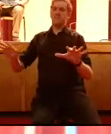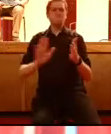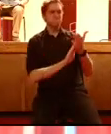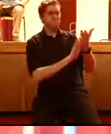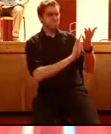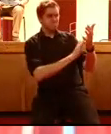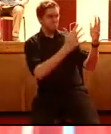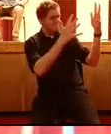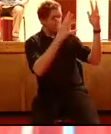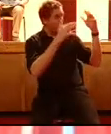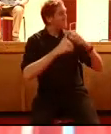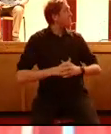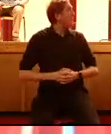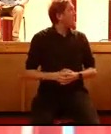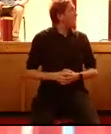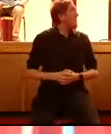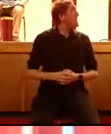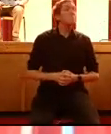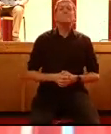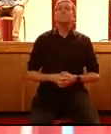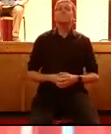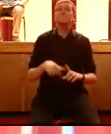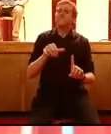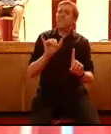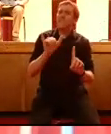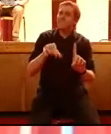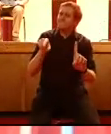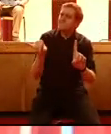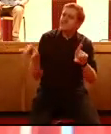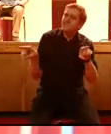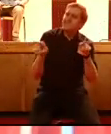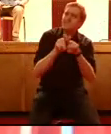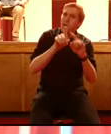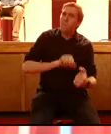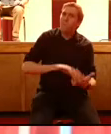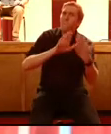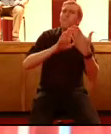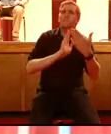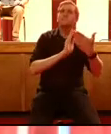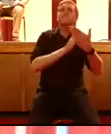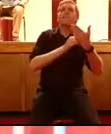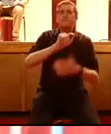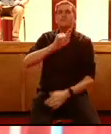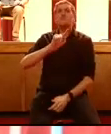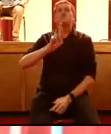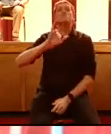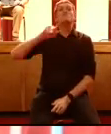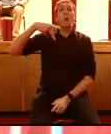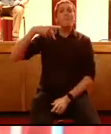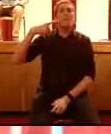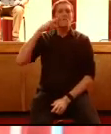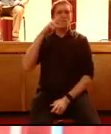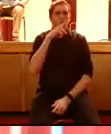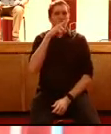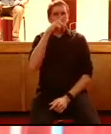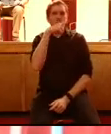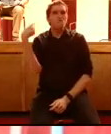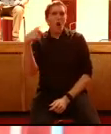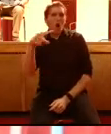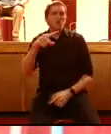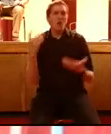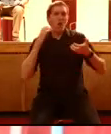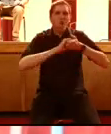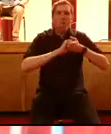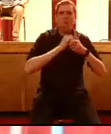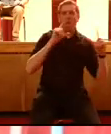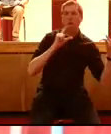And I just want to say, this is the same tactic used against Trump with the Russian collusion. You start a rumor, you use the